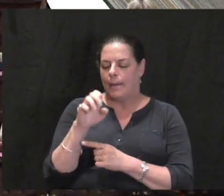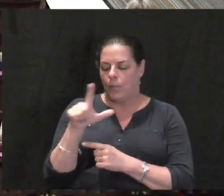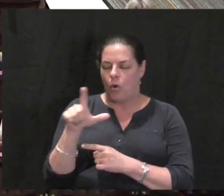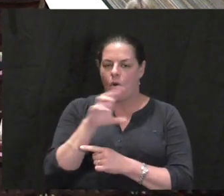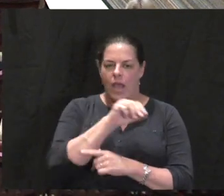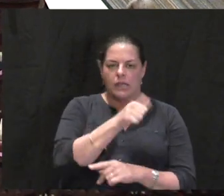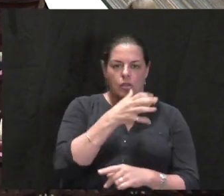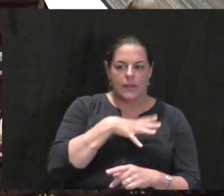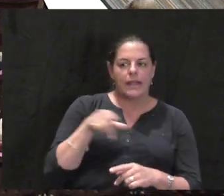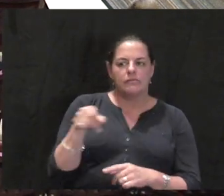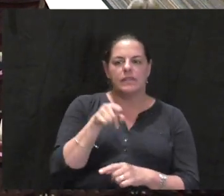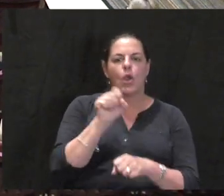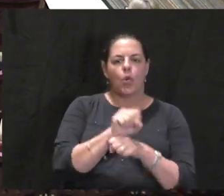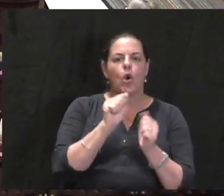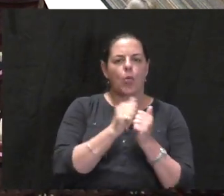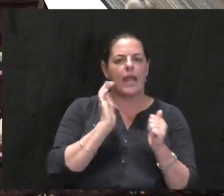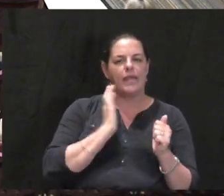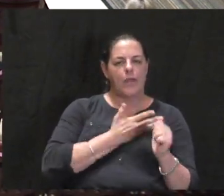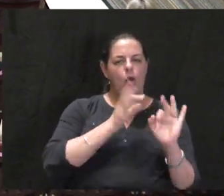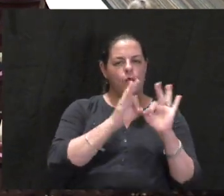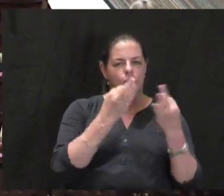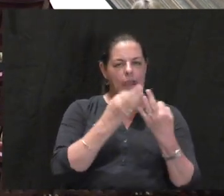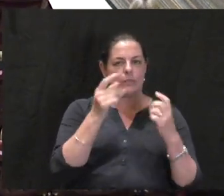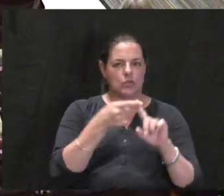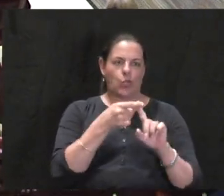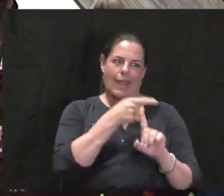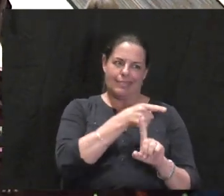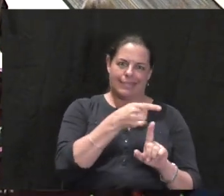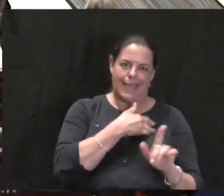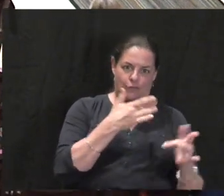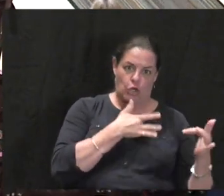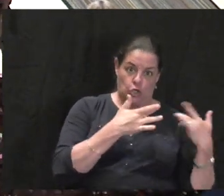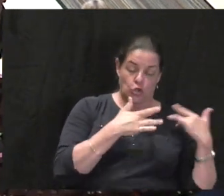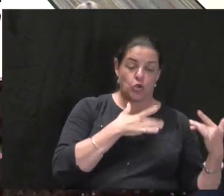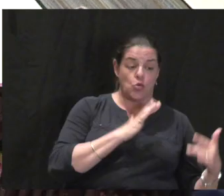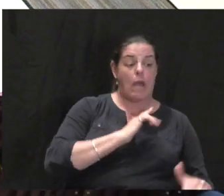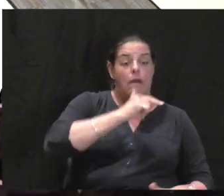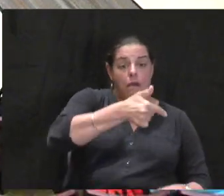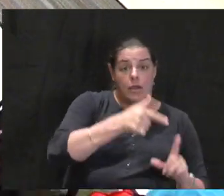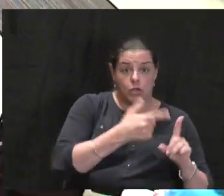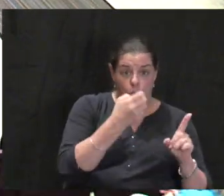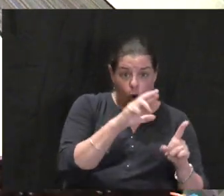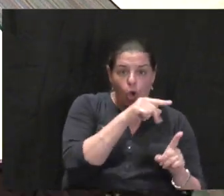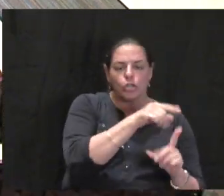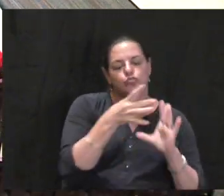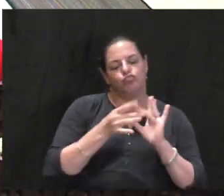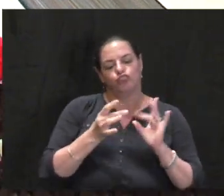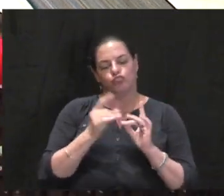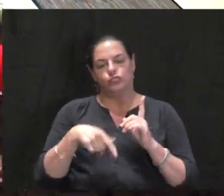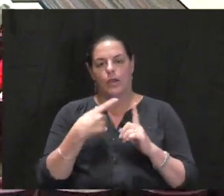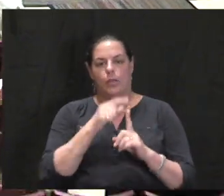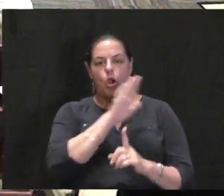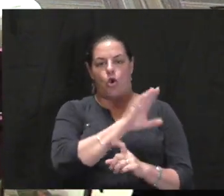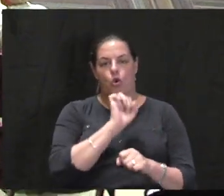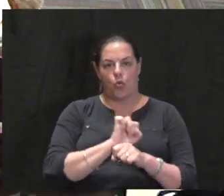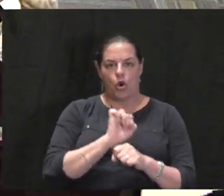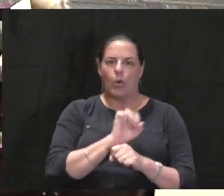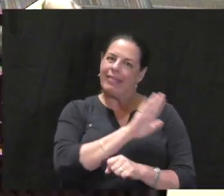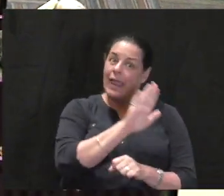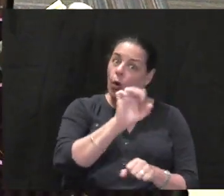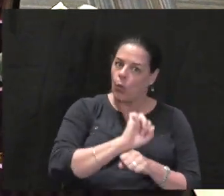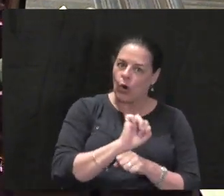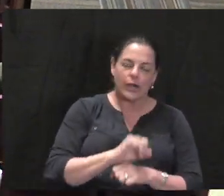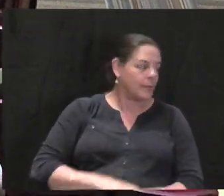Their work. Come on, Sue. I'm Tammy Campbell, and I'm the ombudsman for the school district, and Sue Owenby is our ombudsman